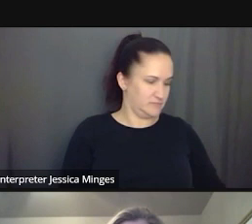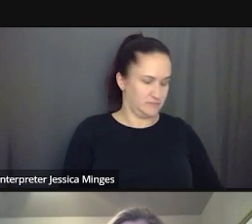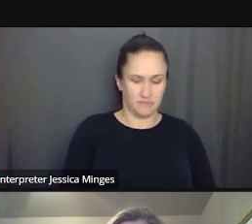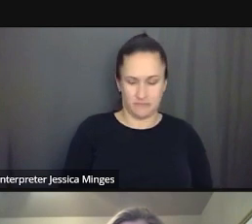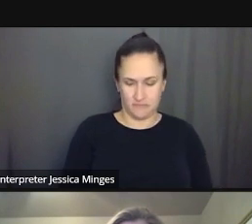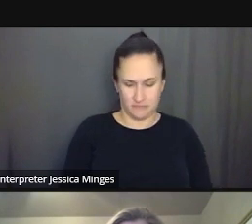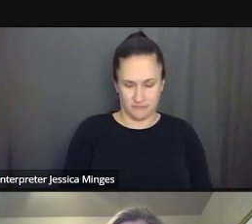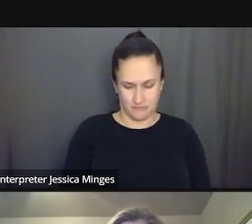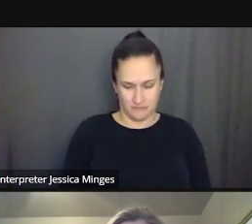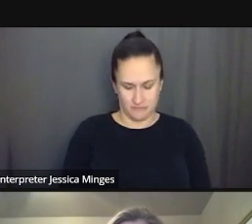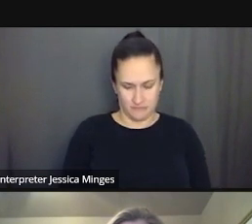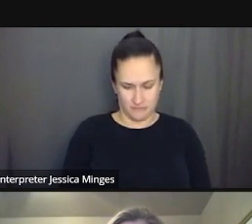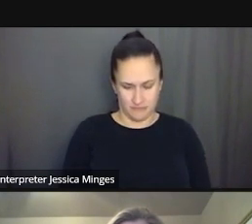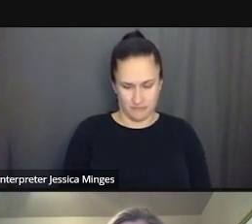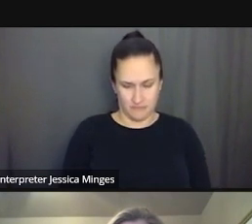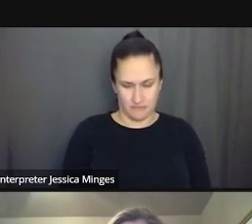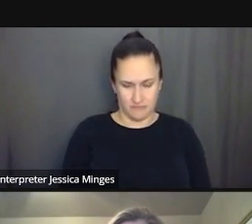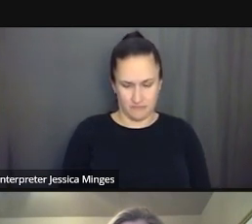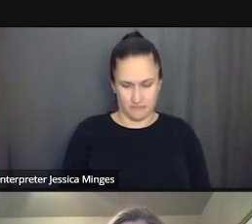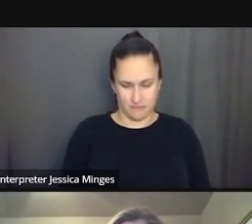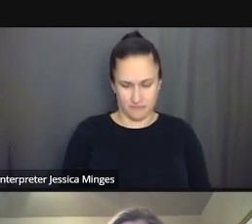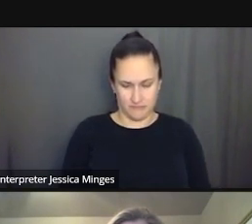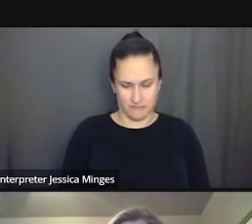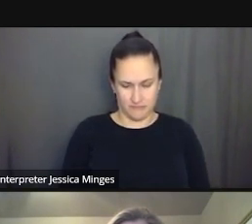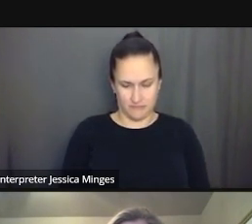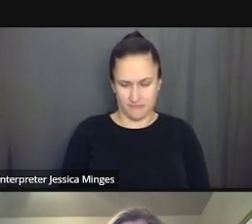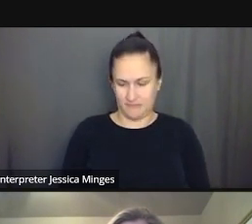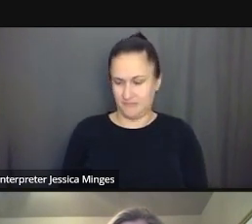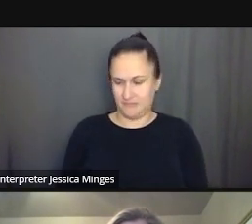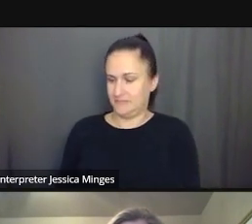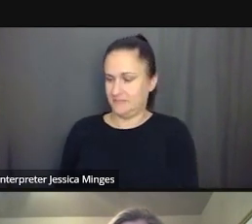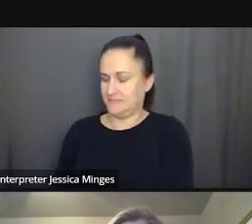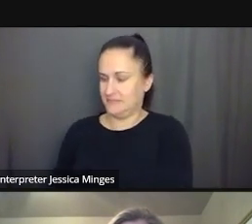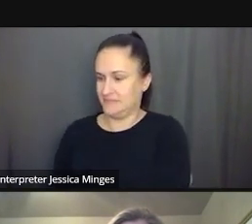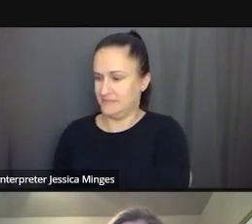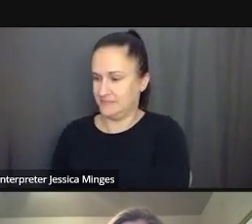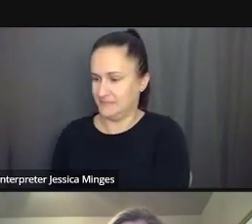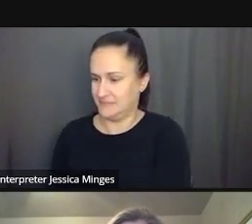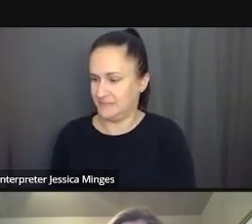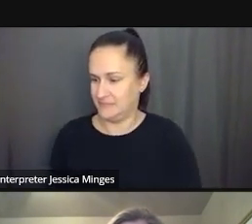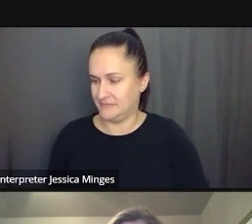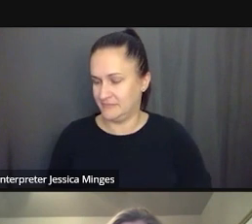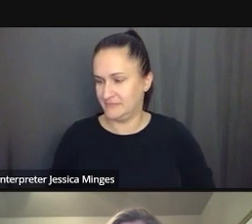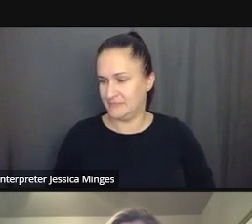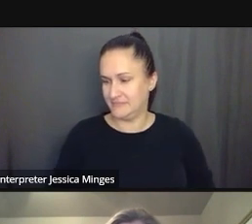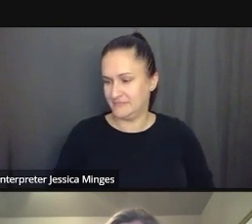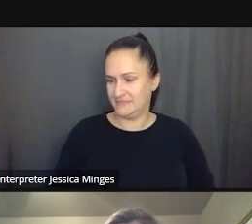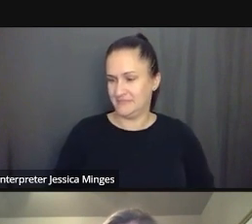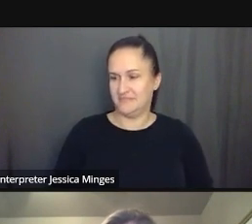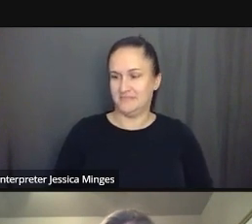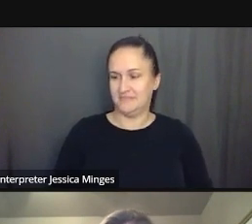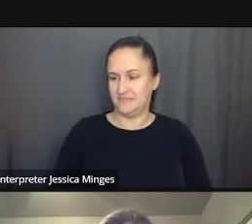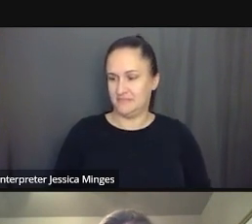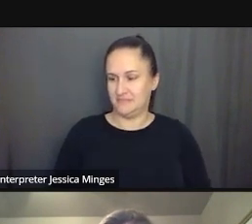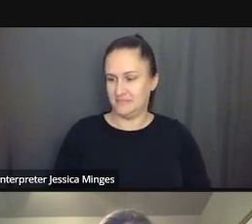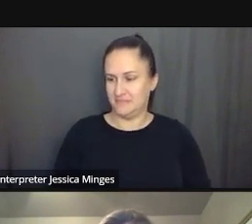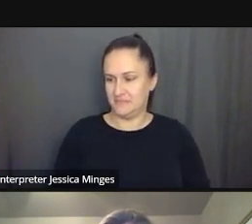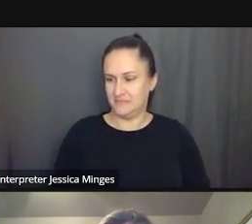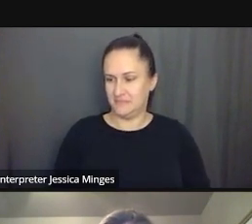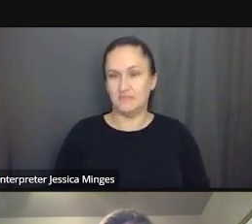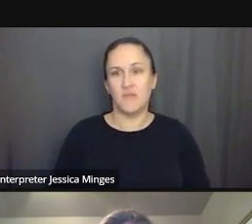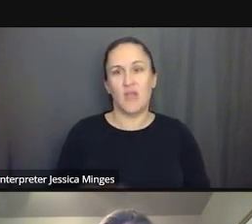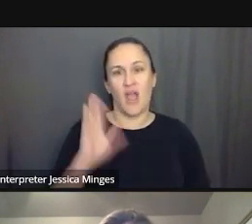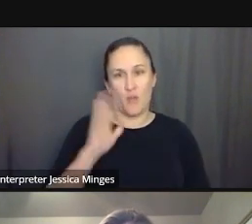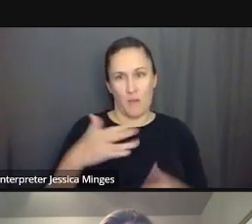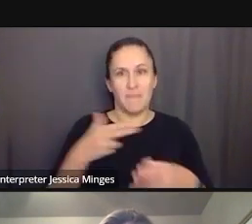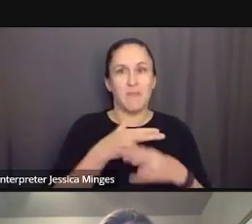I do feel like we kind of approached that already a little bit, but I'll take it to Meredith to approach it more. So I will be brief.